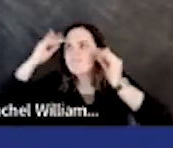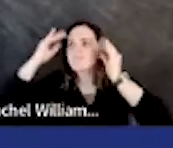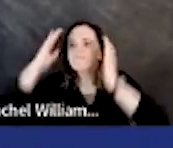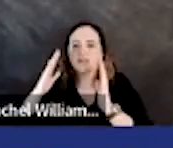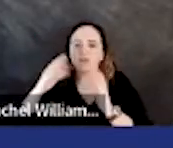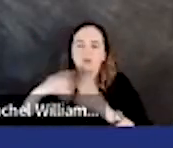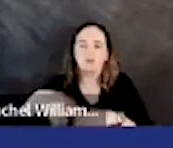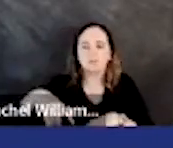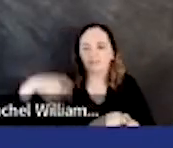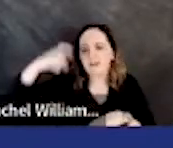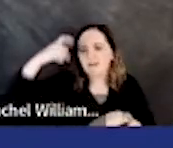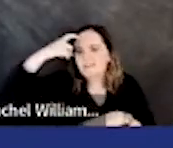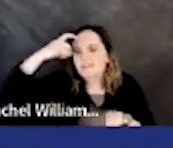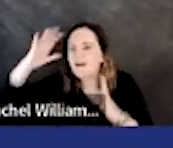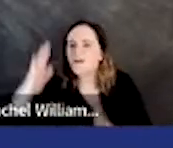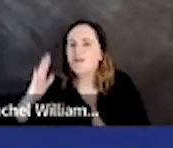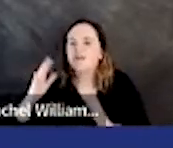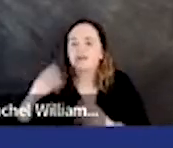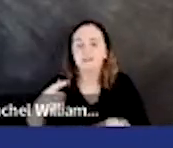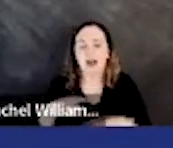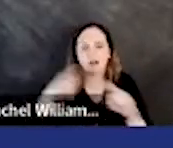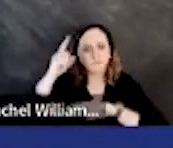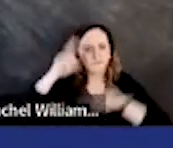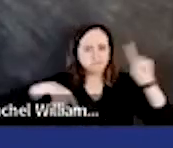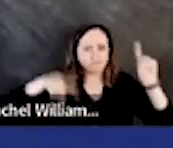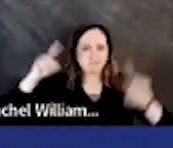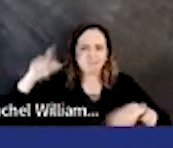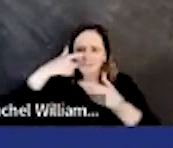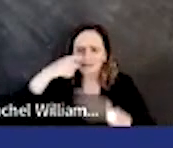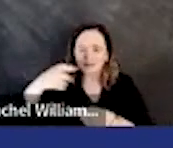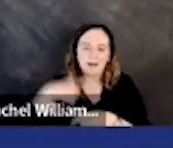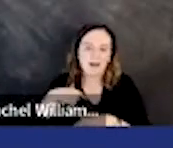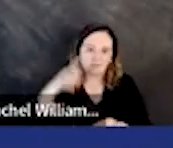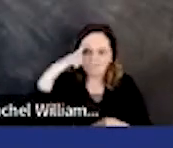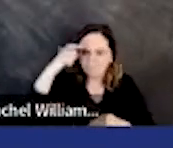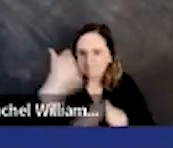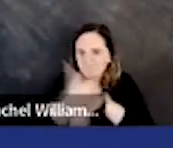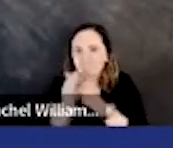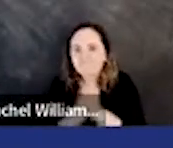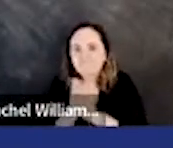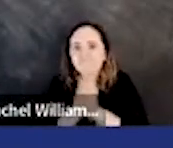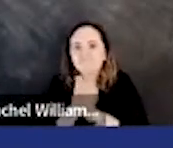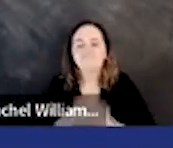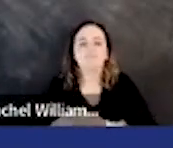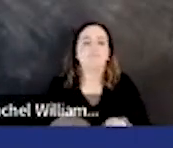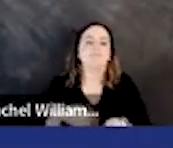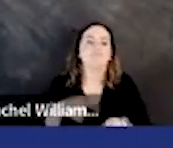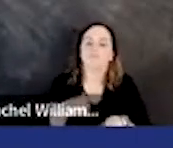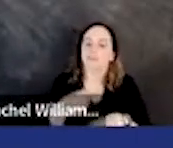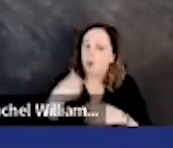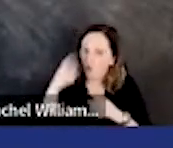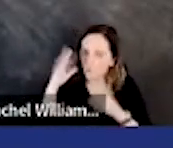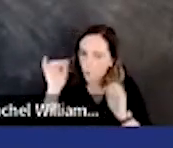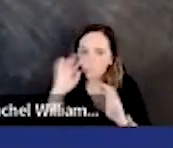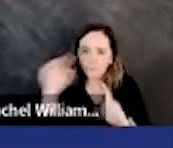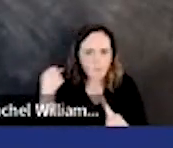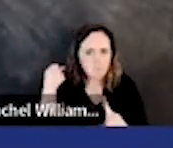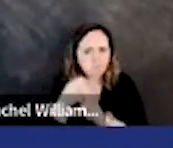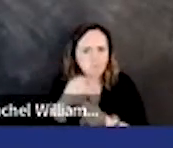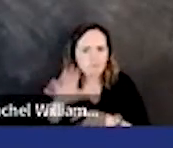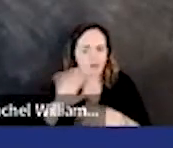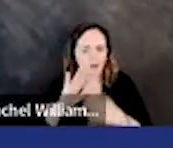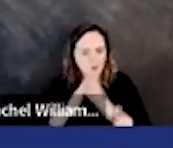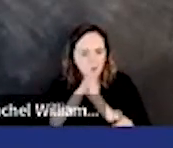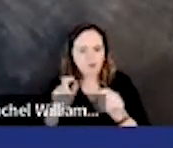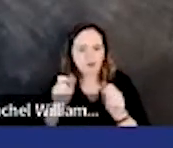Scholars and alumni are diverse in their interests and deep in their commitments. They hope to make a thoughtful and long-lasting impact on their communities and on